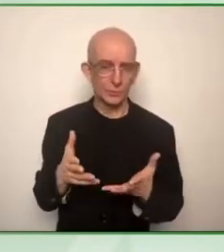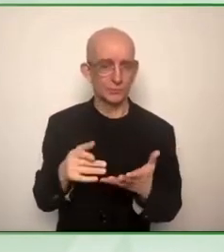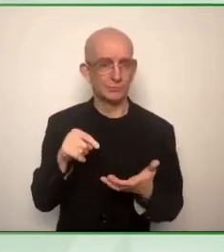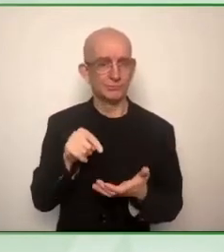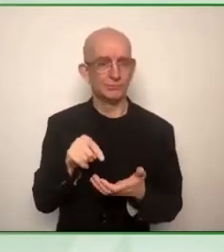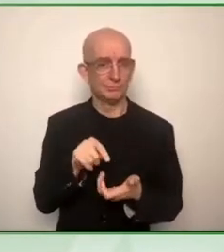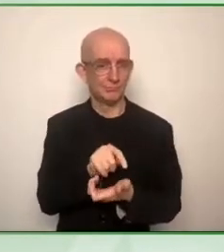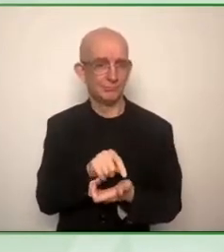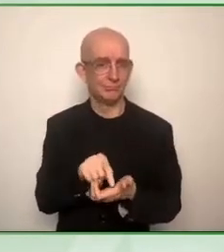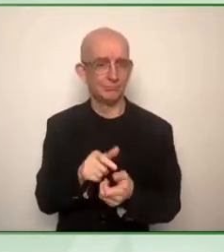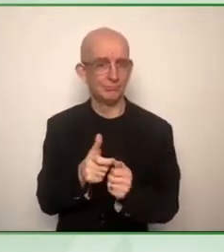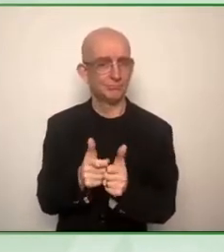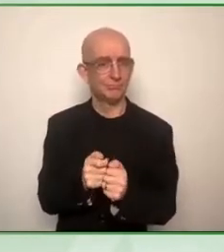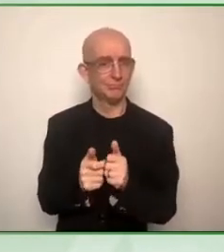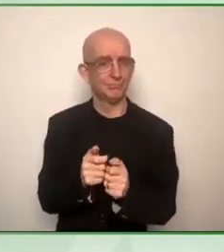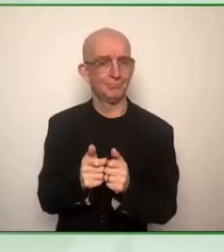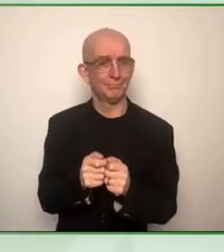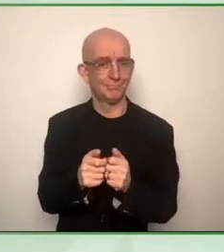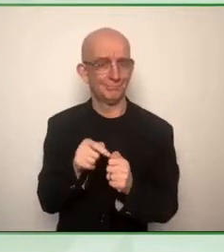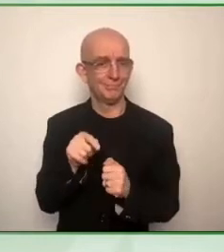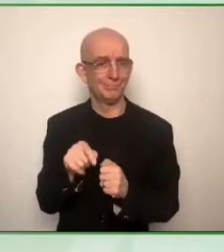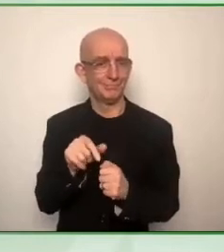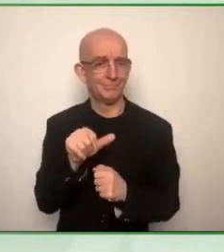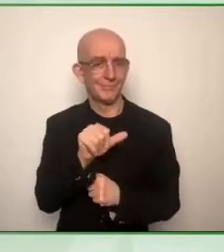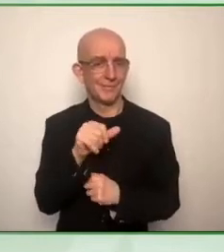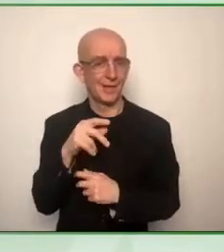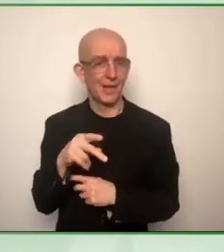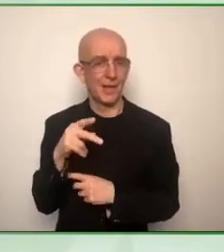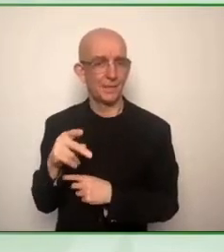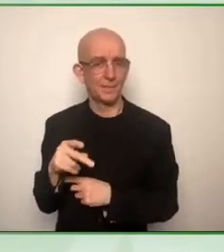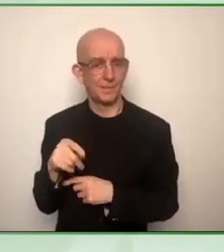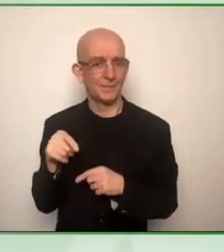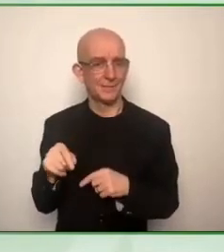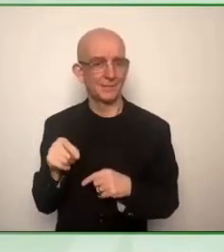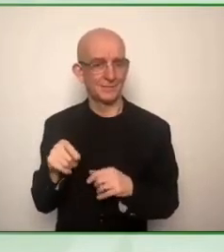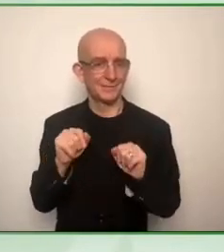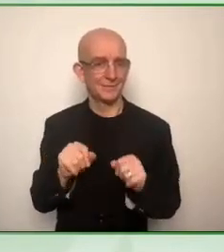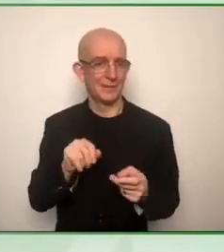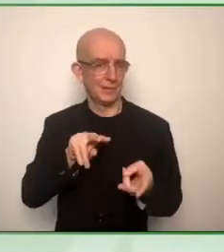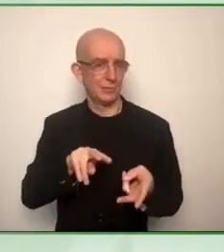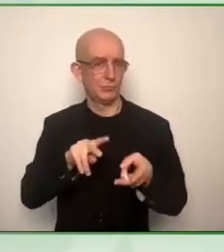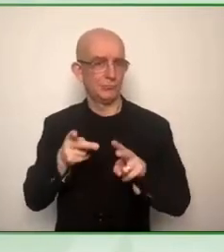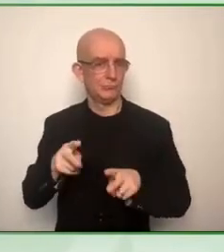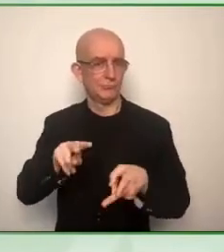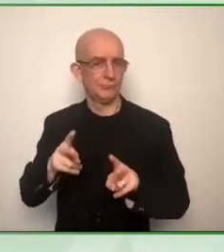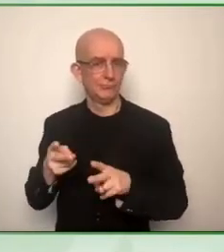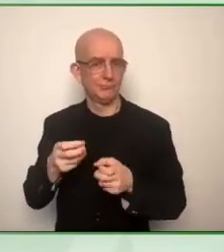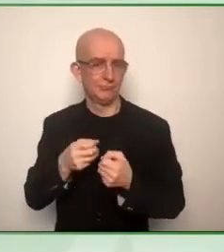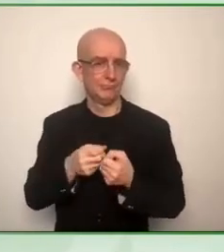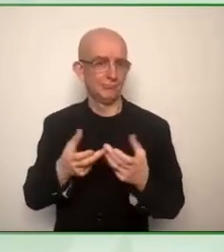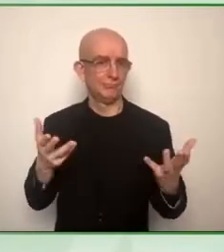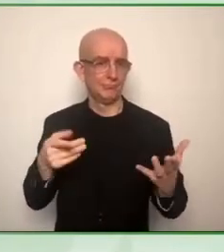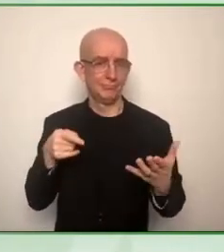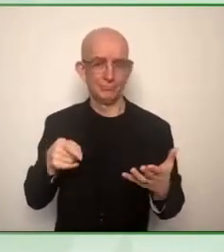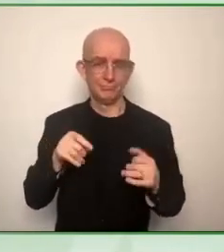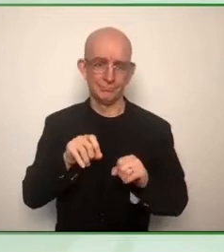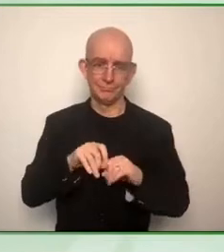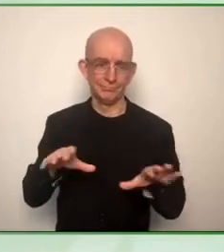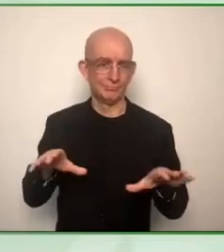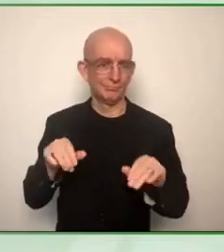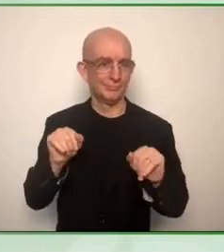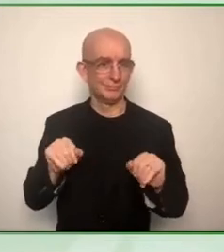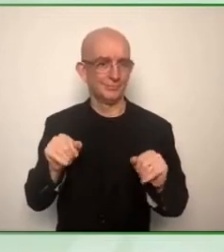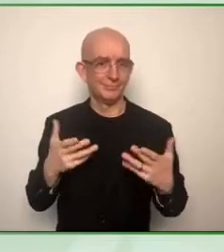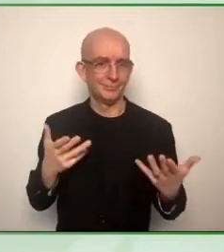out. So now we're just looking at rollout partners, and we're looking at content producers that can join this platform so that we can roll this thing out